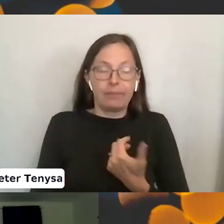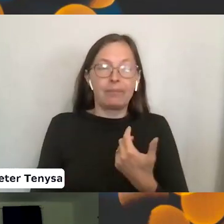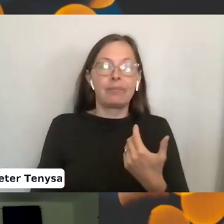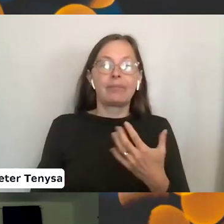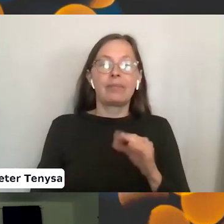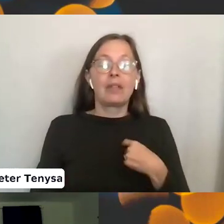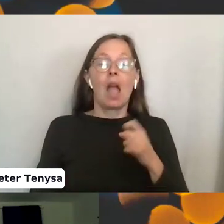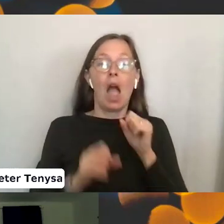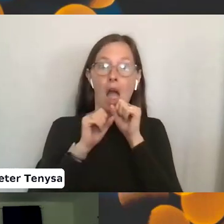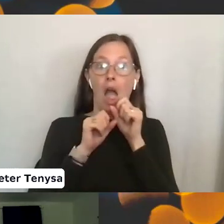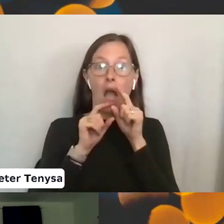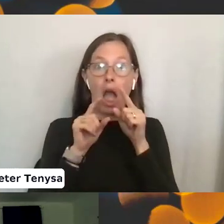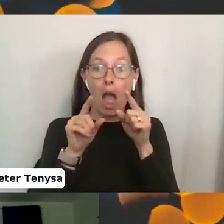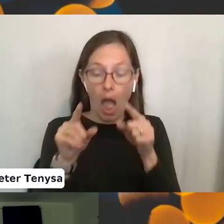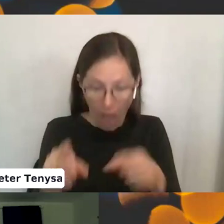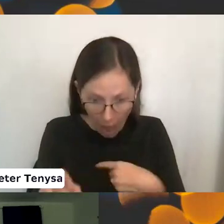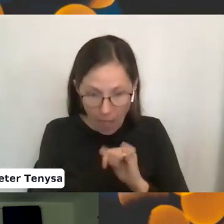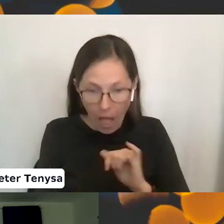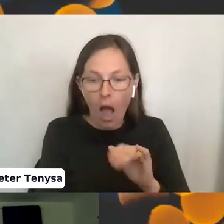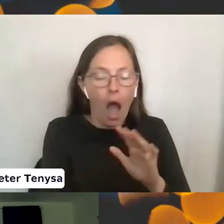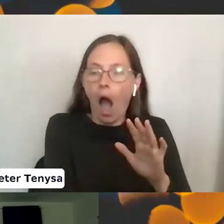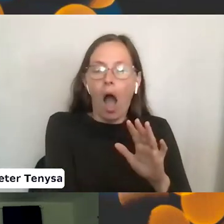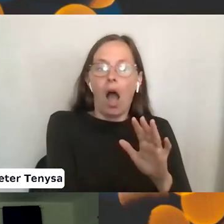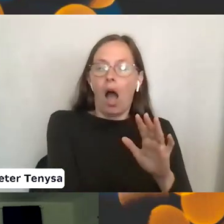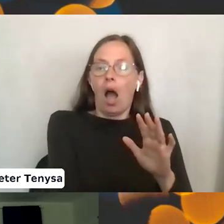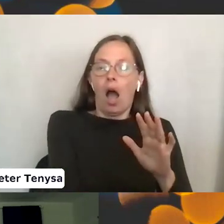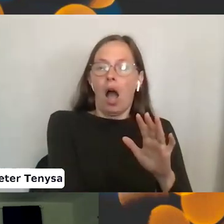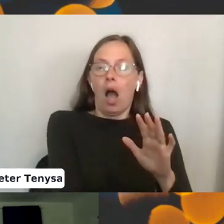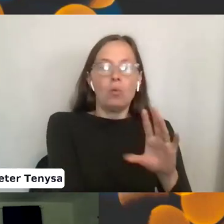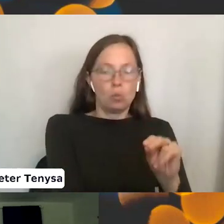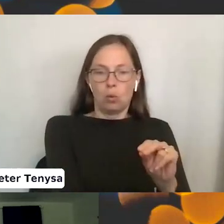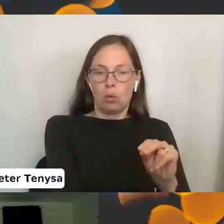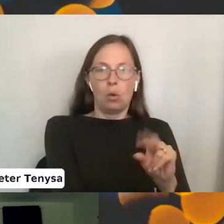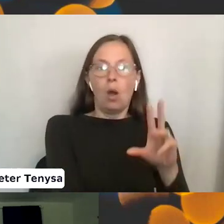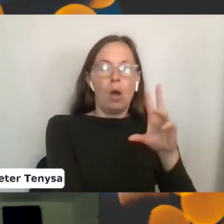I just was like, oh no, never.